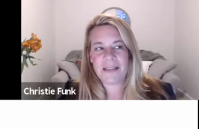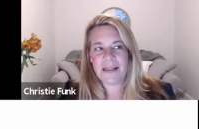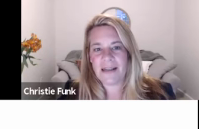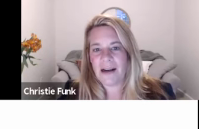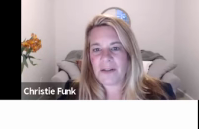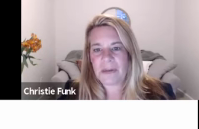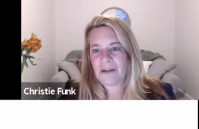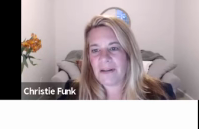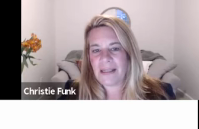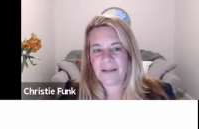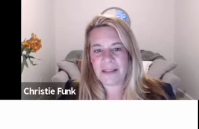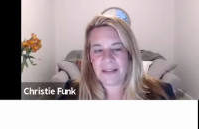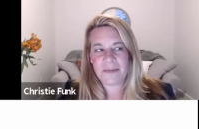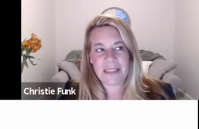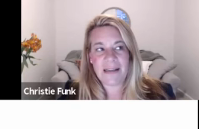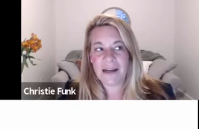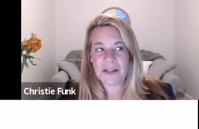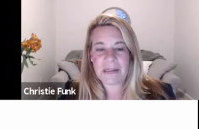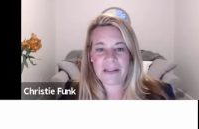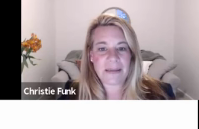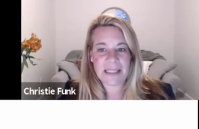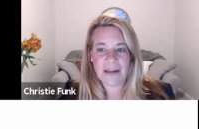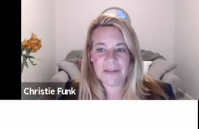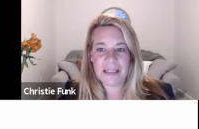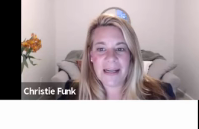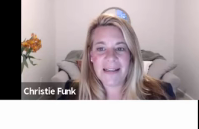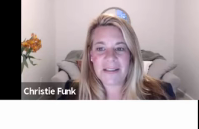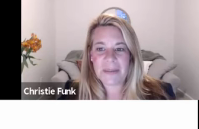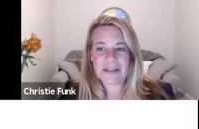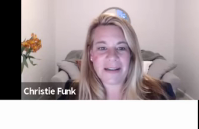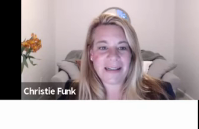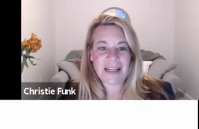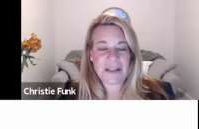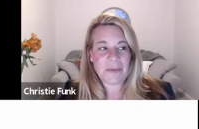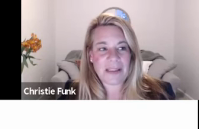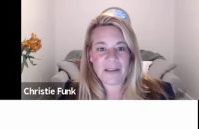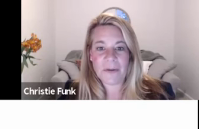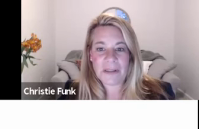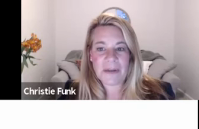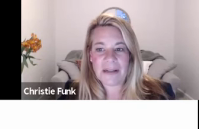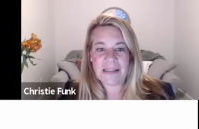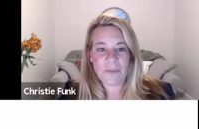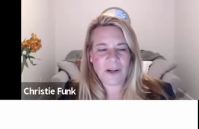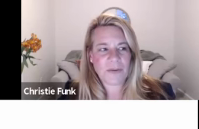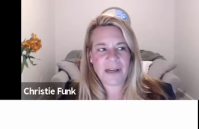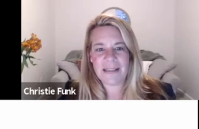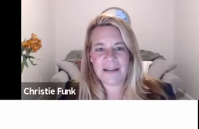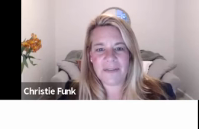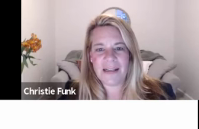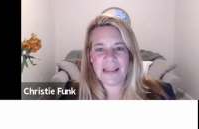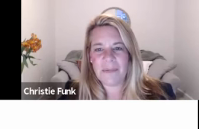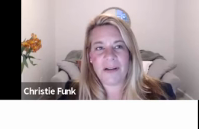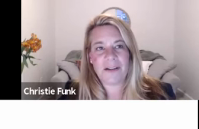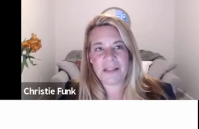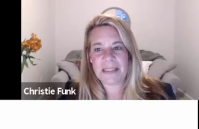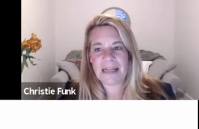toward understanding entrepreneurial ecosystems and entrepreneurs themselves. So we started engaging within local communities and worked toward